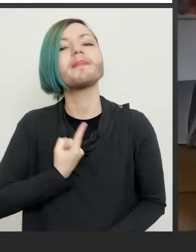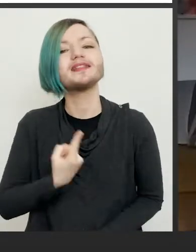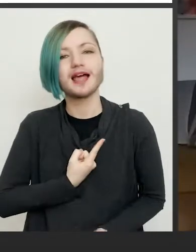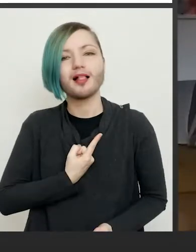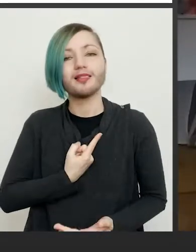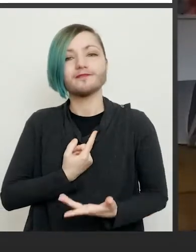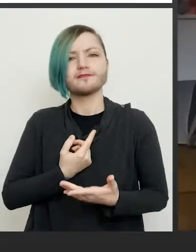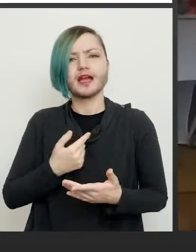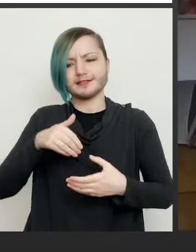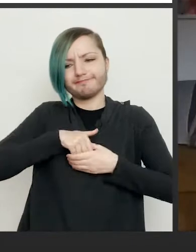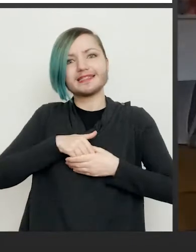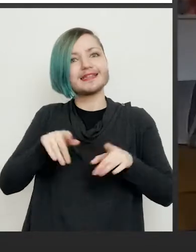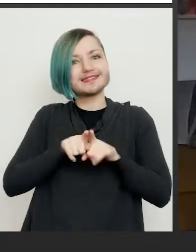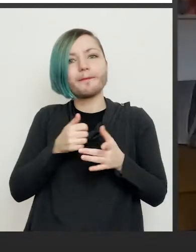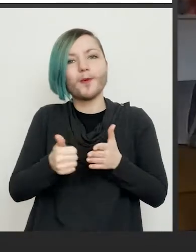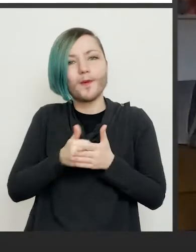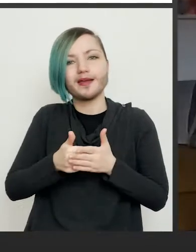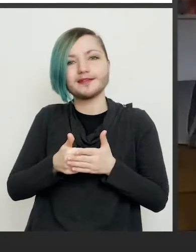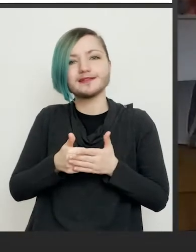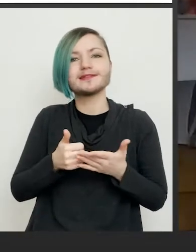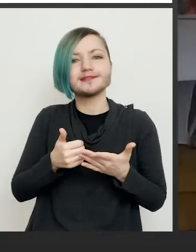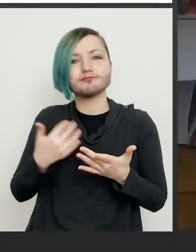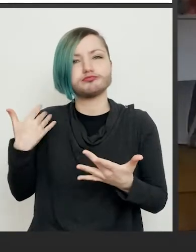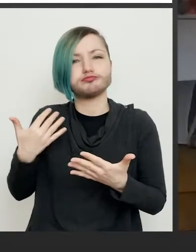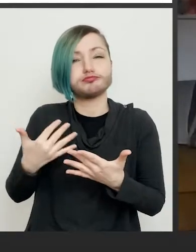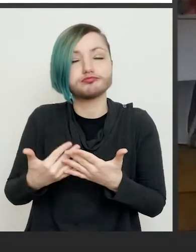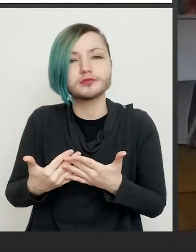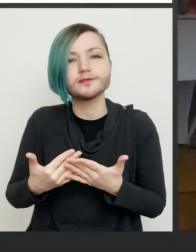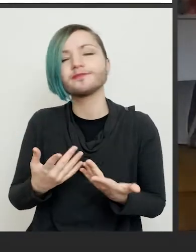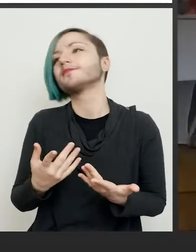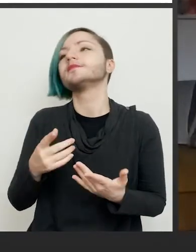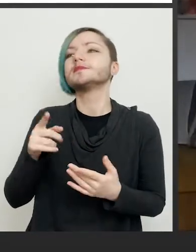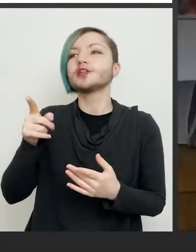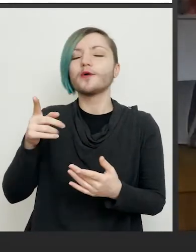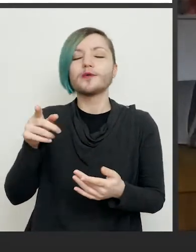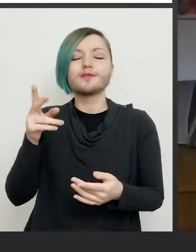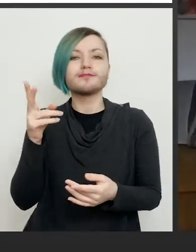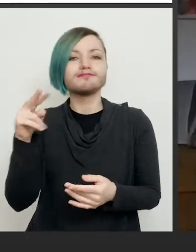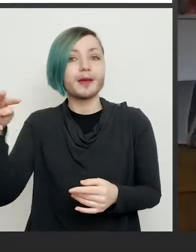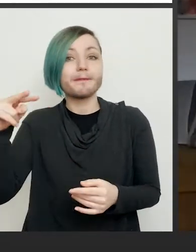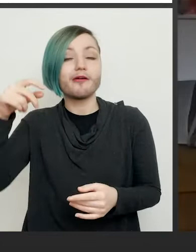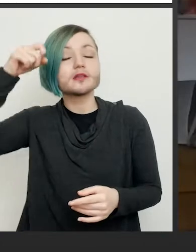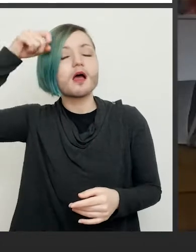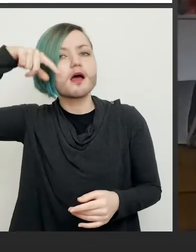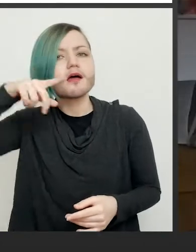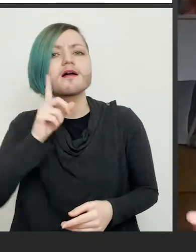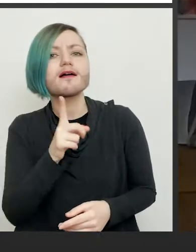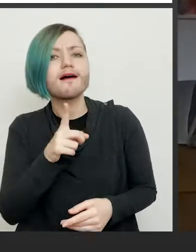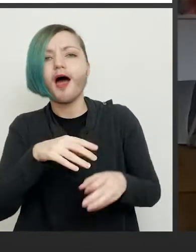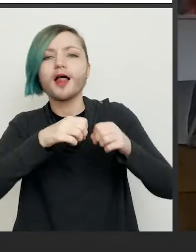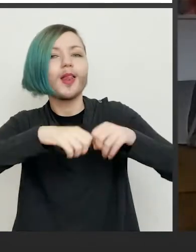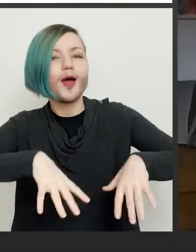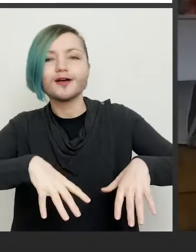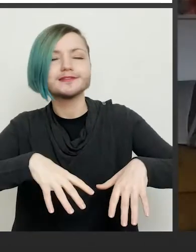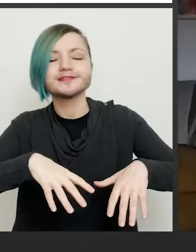I always was. And I think once they realized that they weren't necessarily losing something, but they were gaining something, that's when